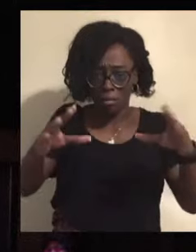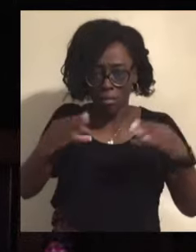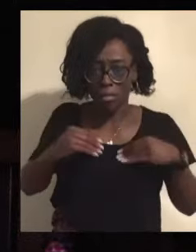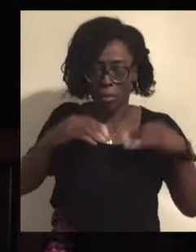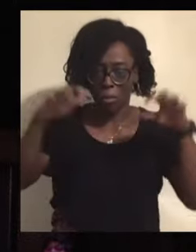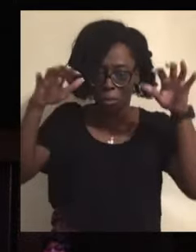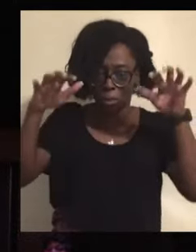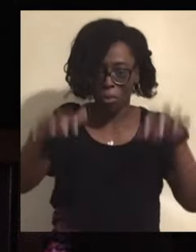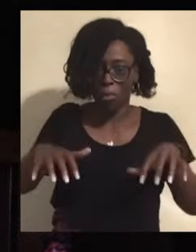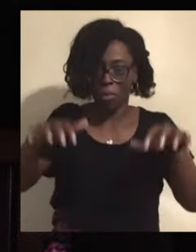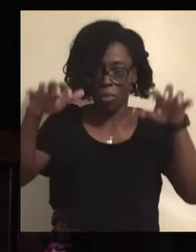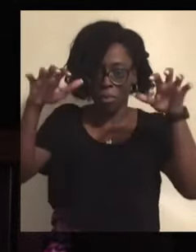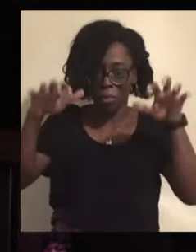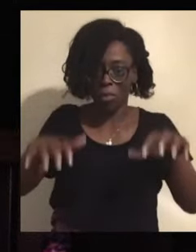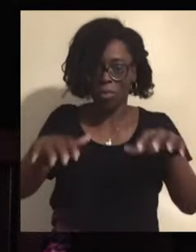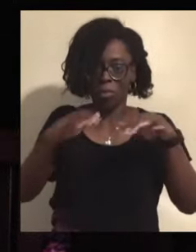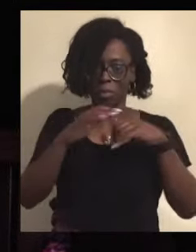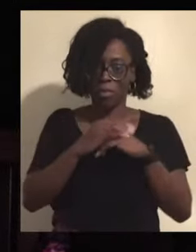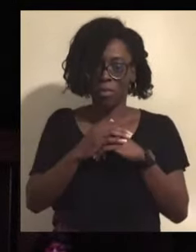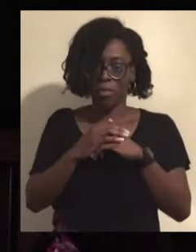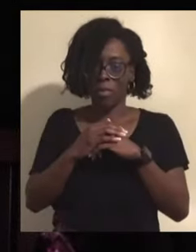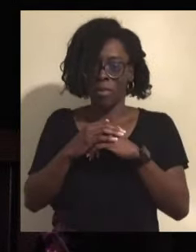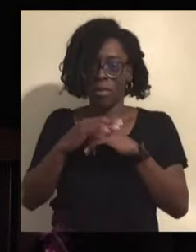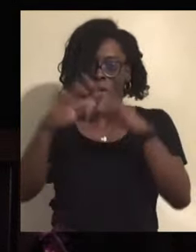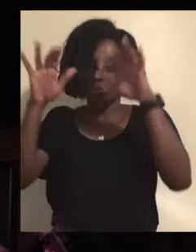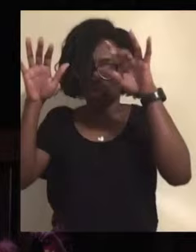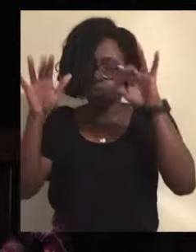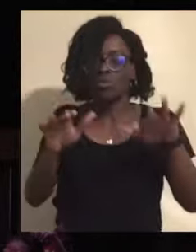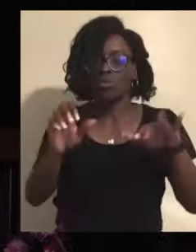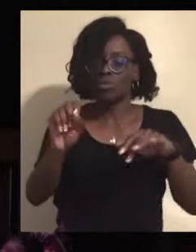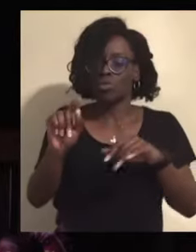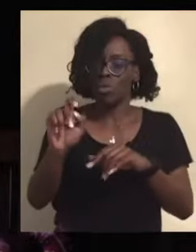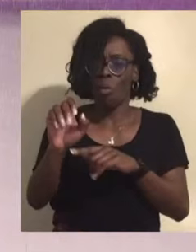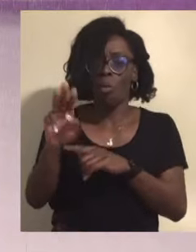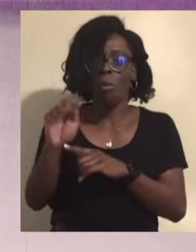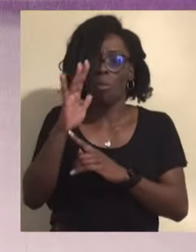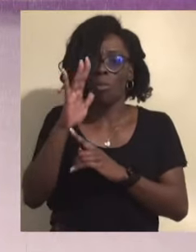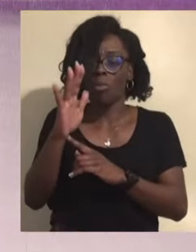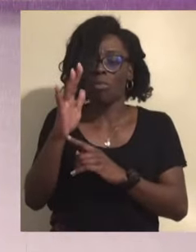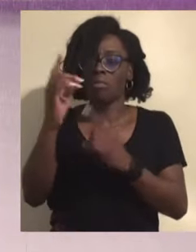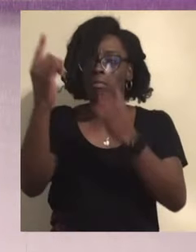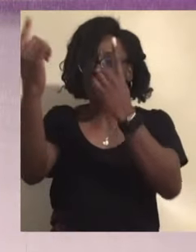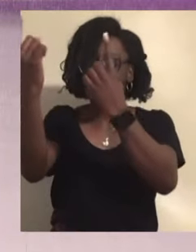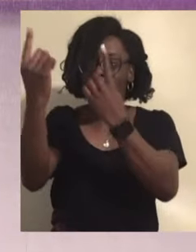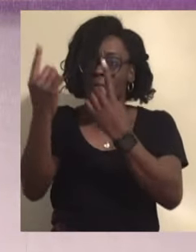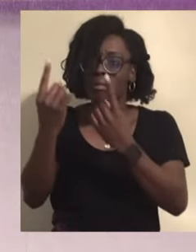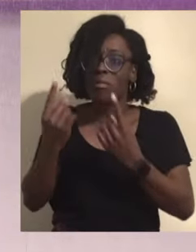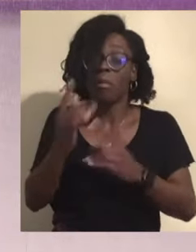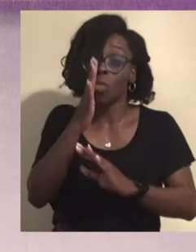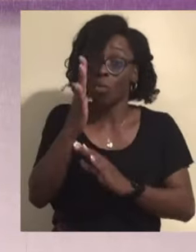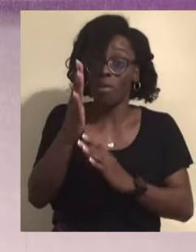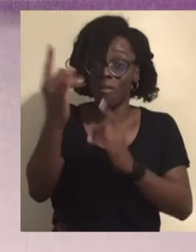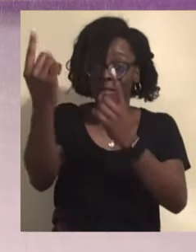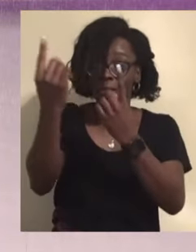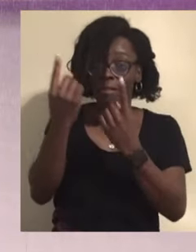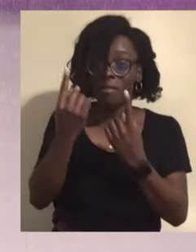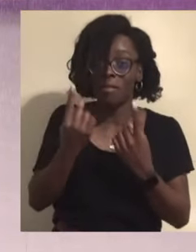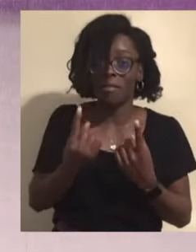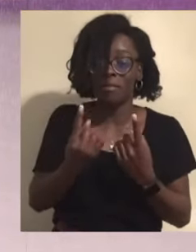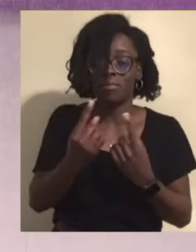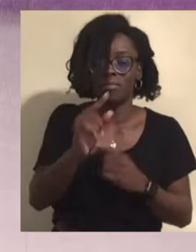Storms will come. This we know. And my question is, can